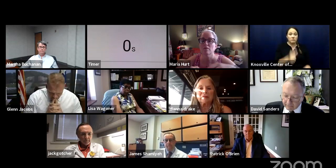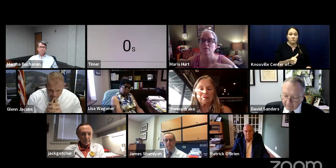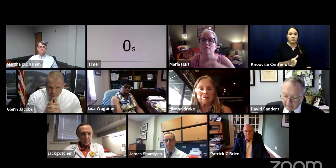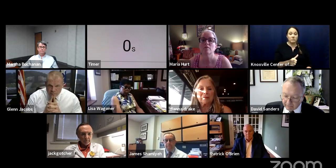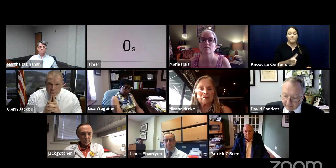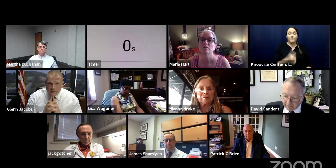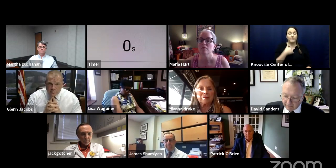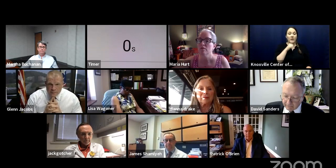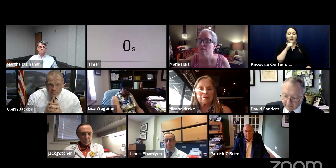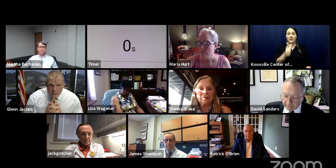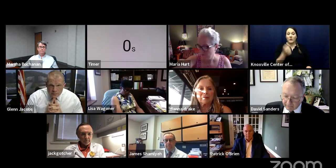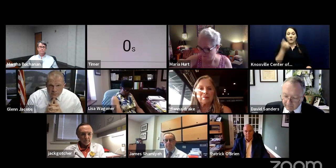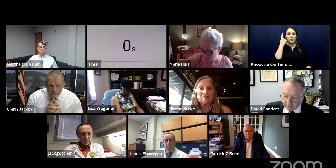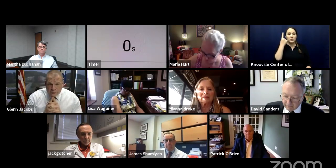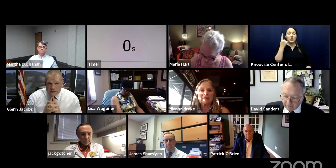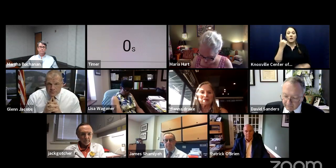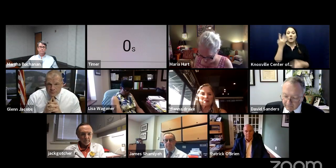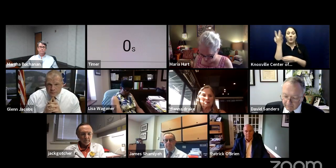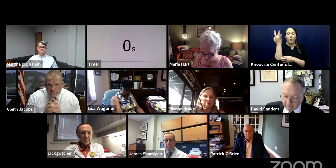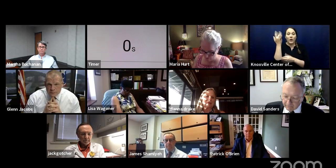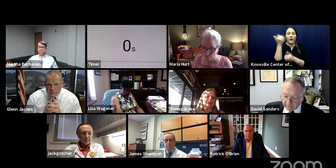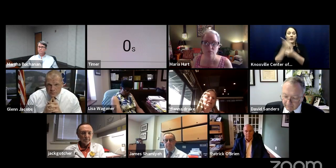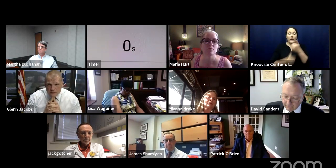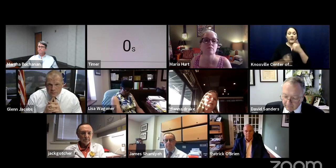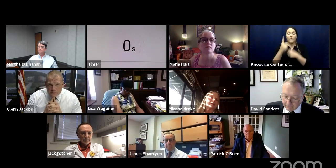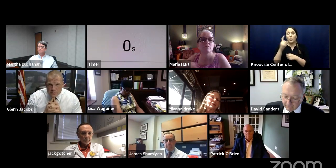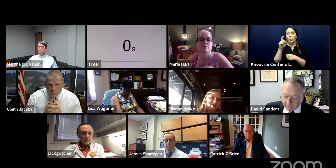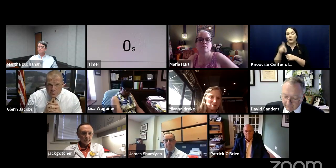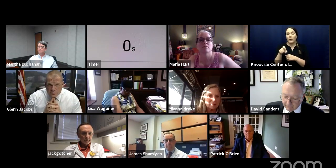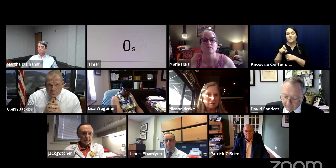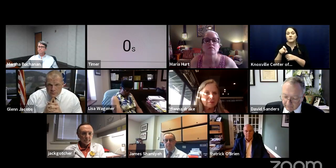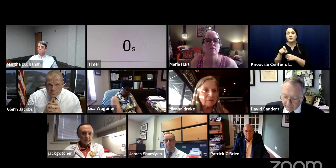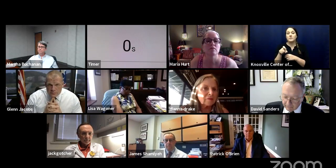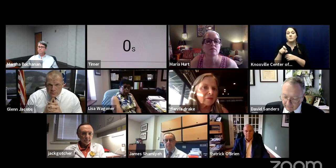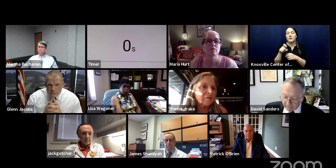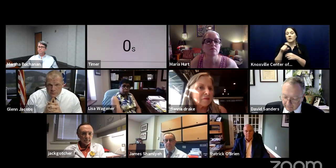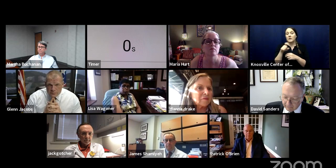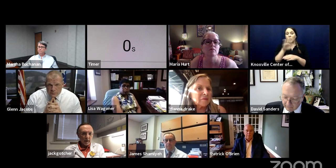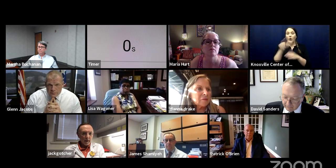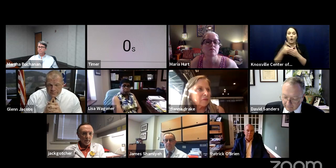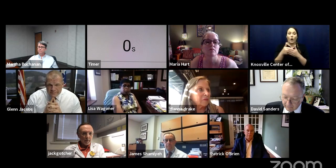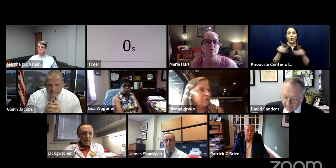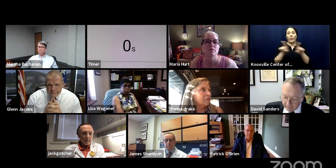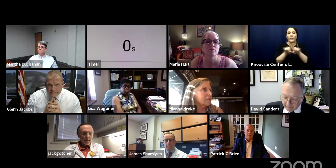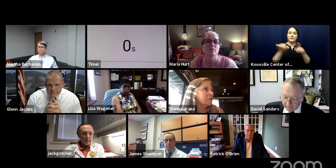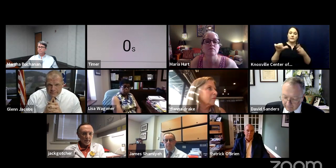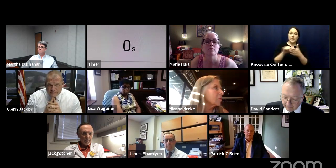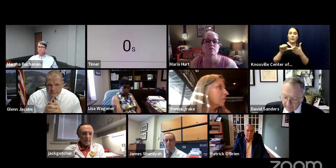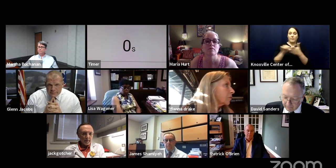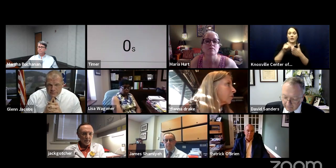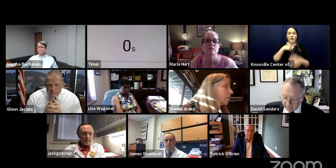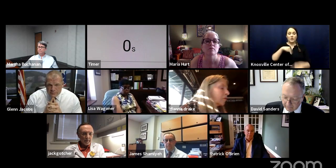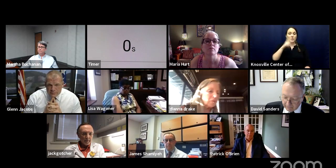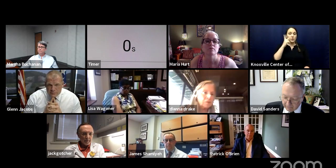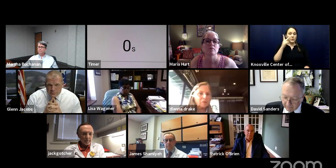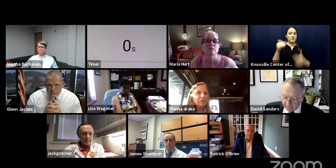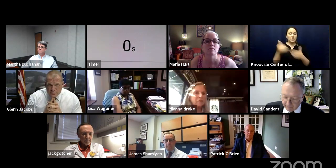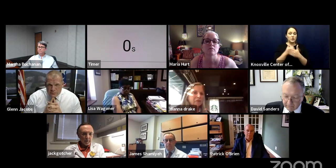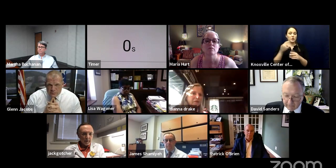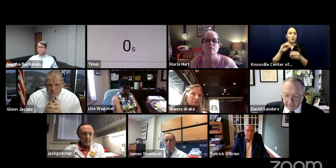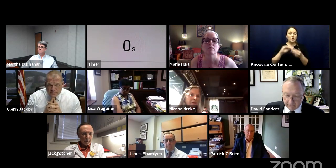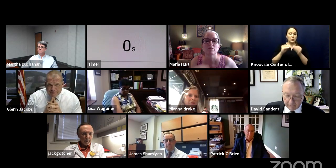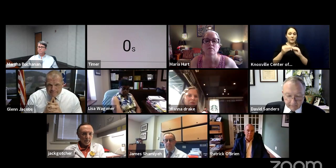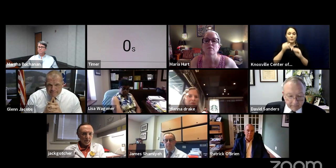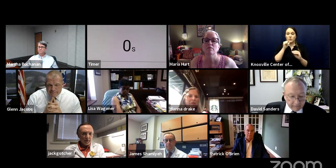I don't understand why everybody has to be all on one page when we see that the new numbers are not